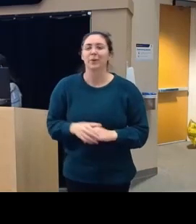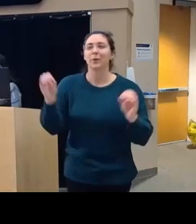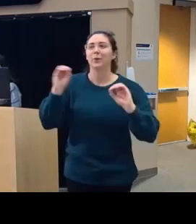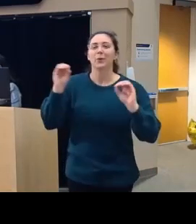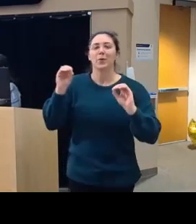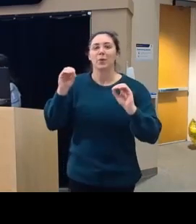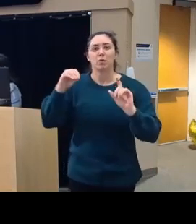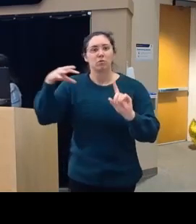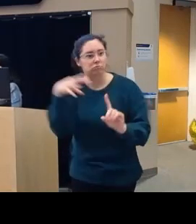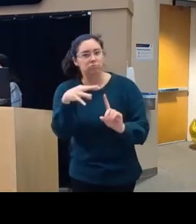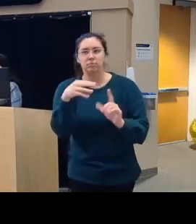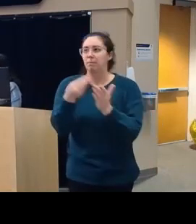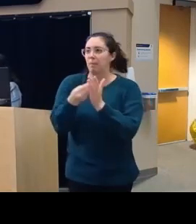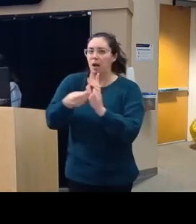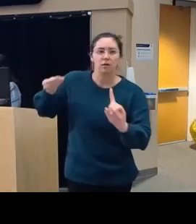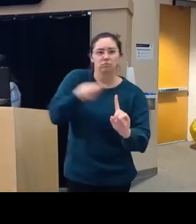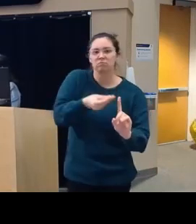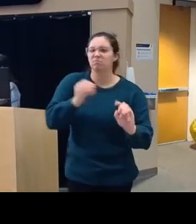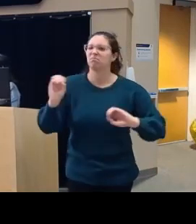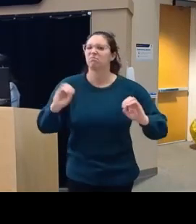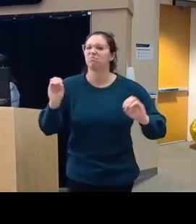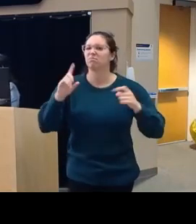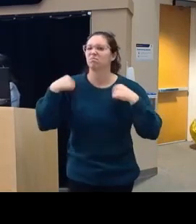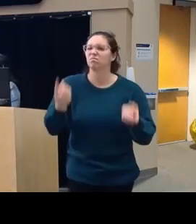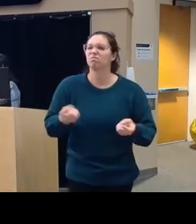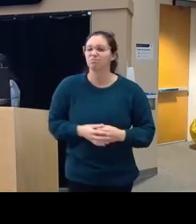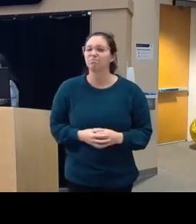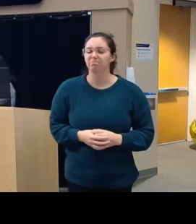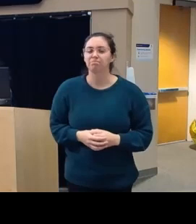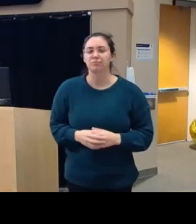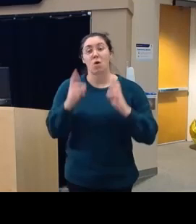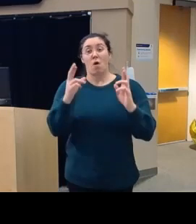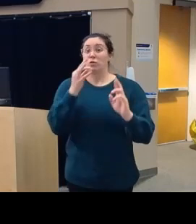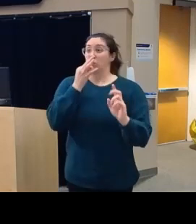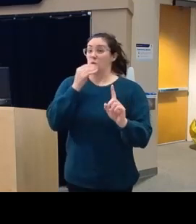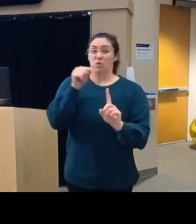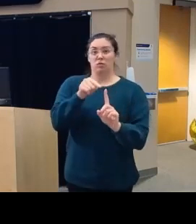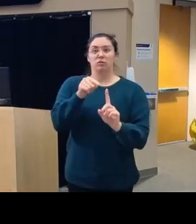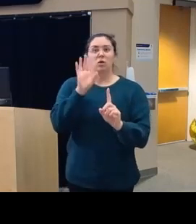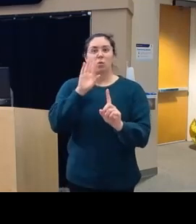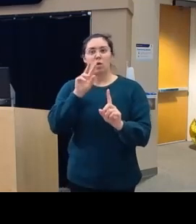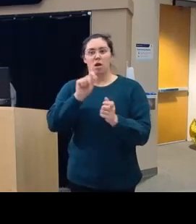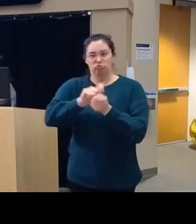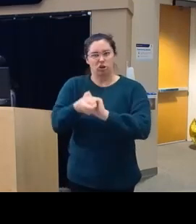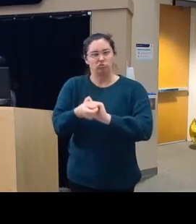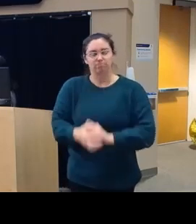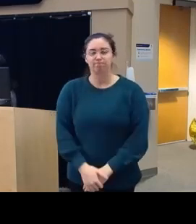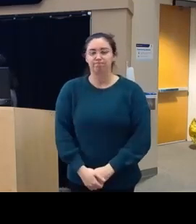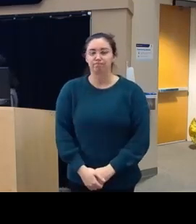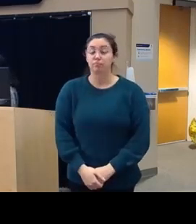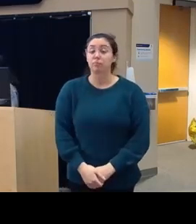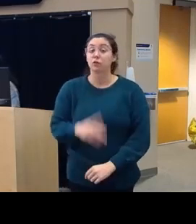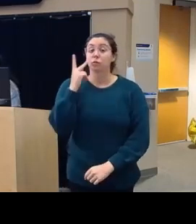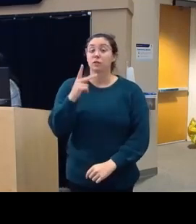the attention and the funding that it is needed. But hopefully maybe now there'll be some change. But as you can see